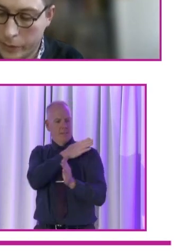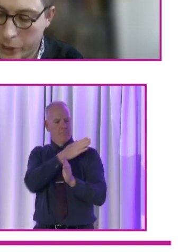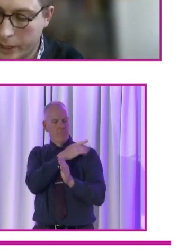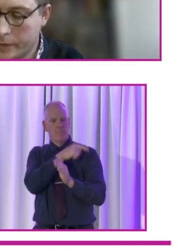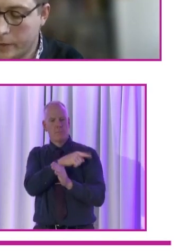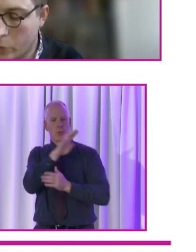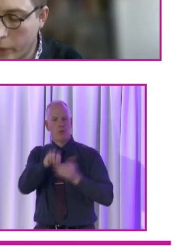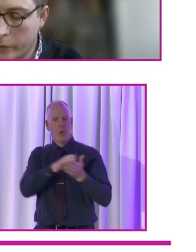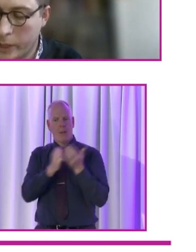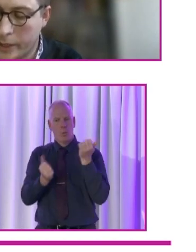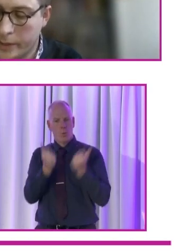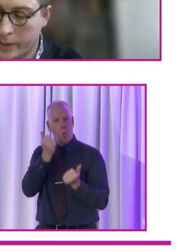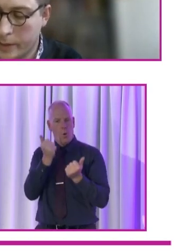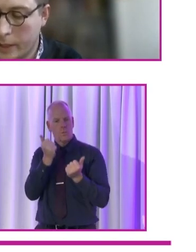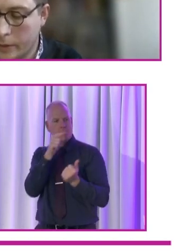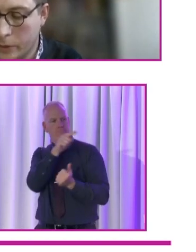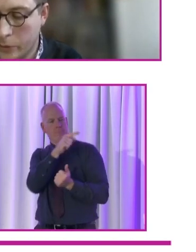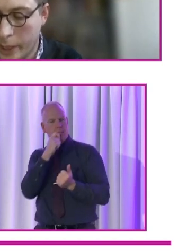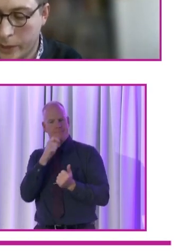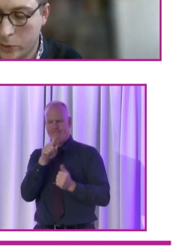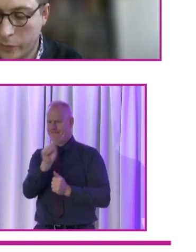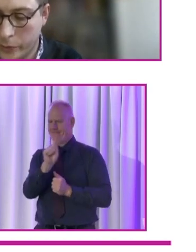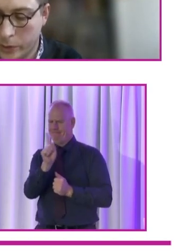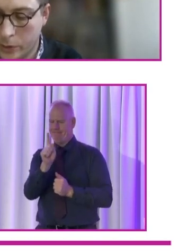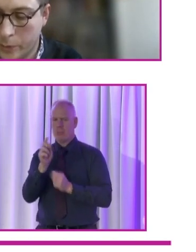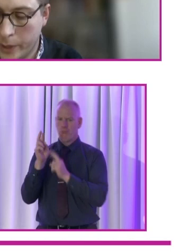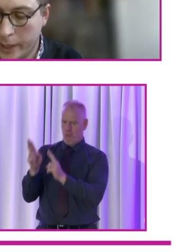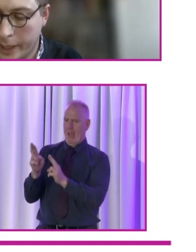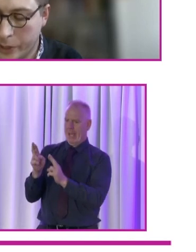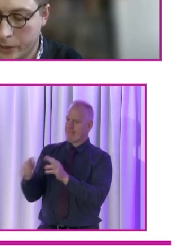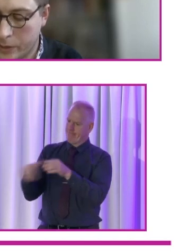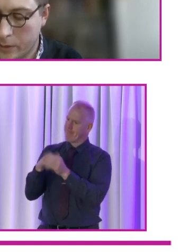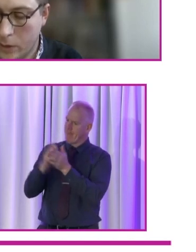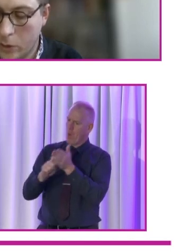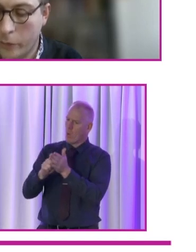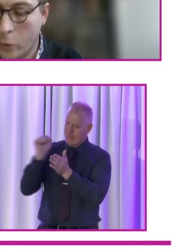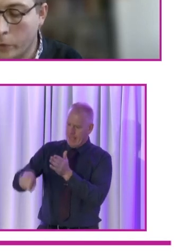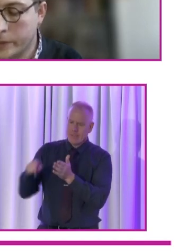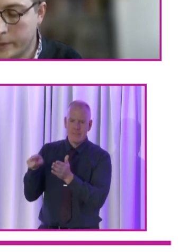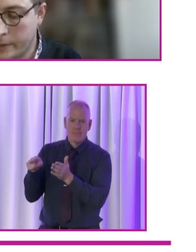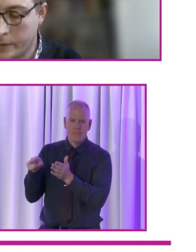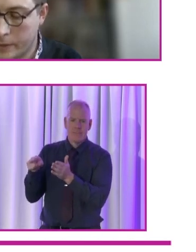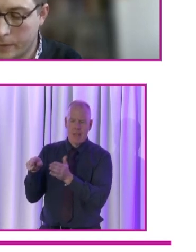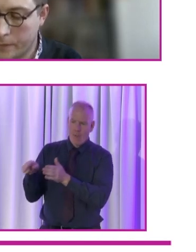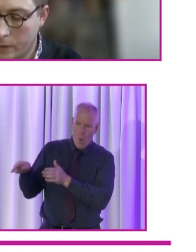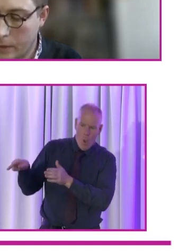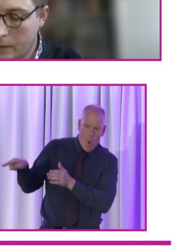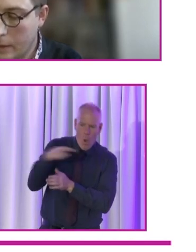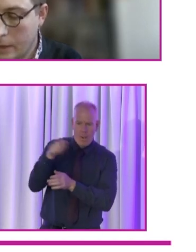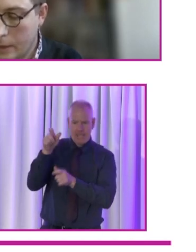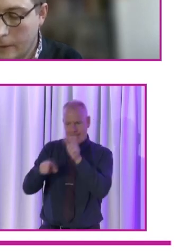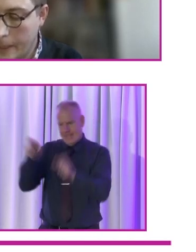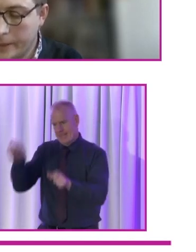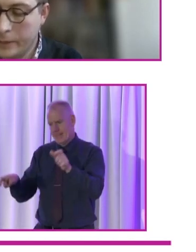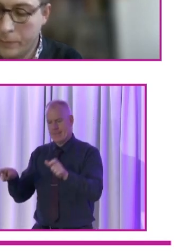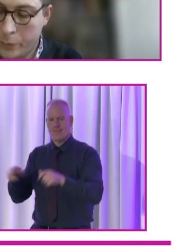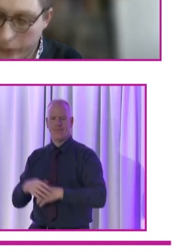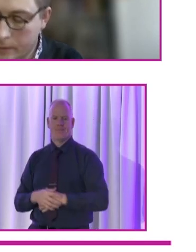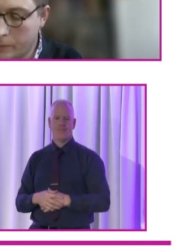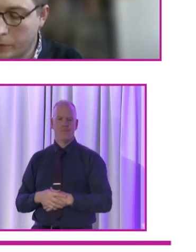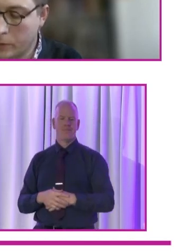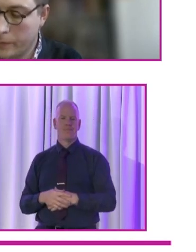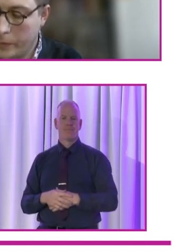European Court of Justice recognized the stand-alone right to vote in the European elections of all citizens. That